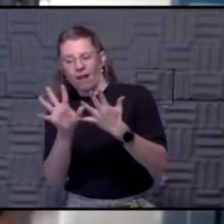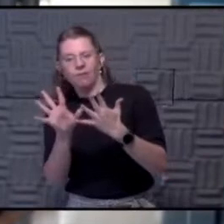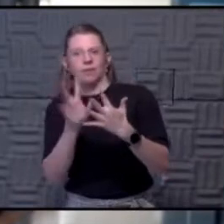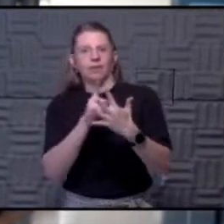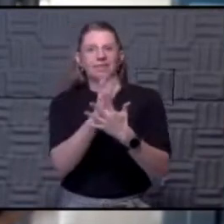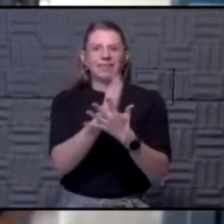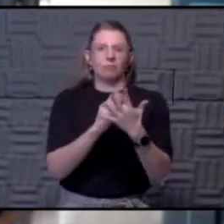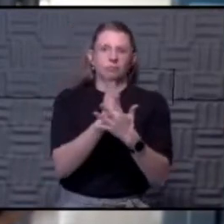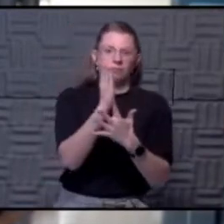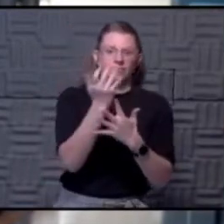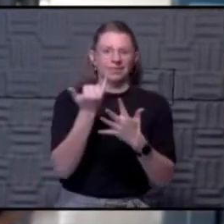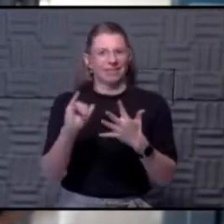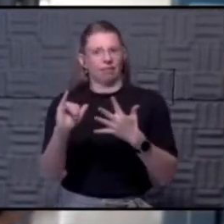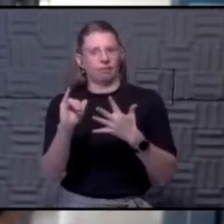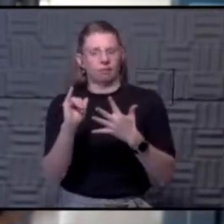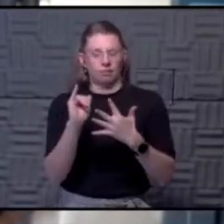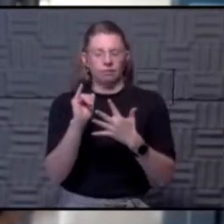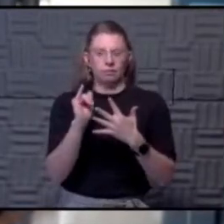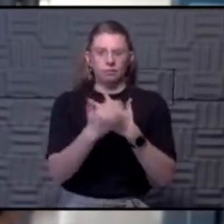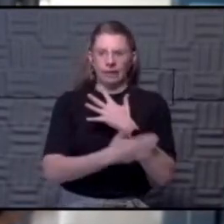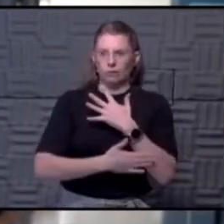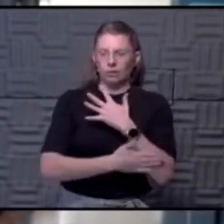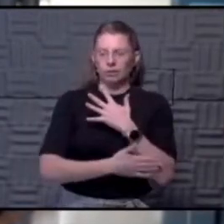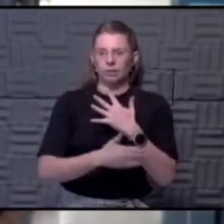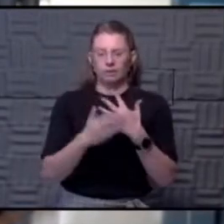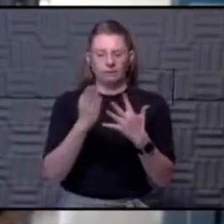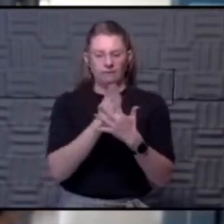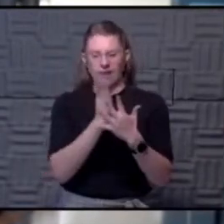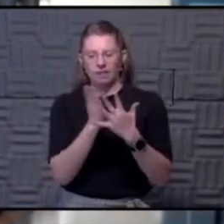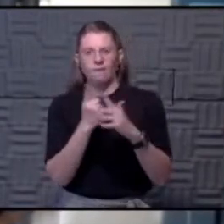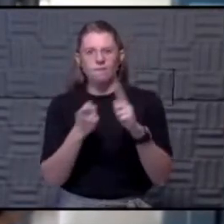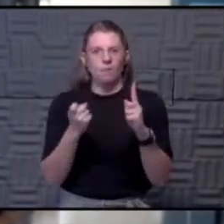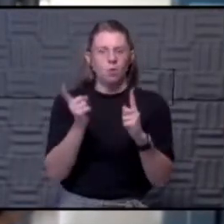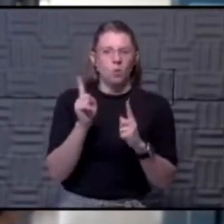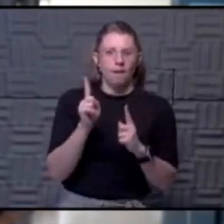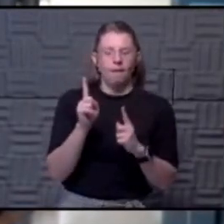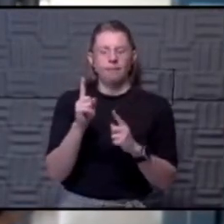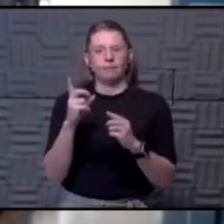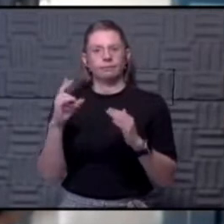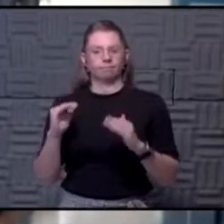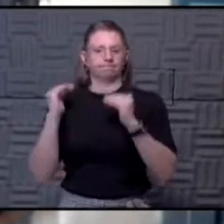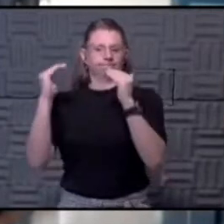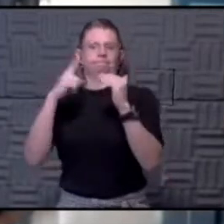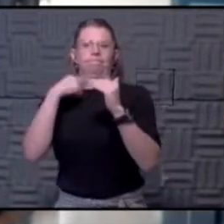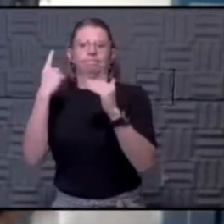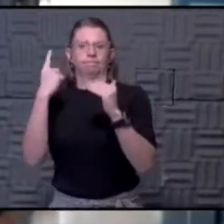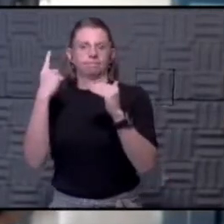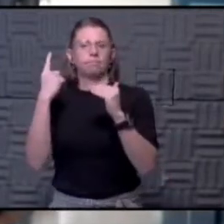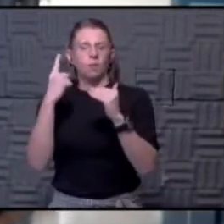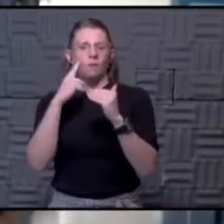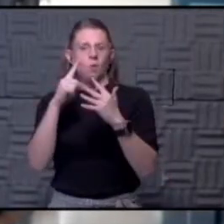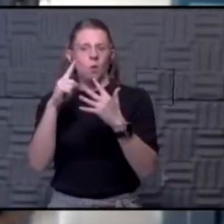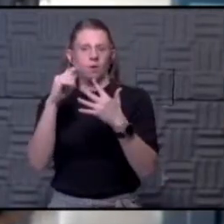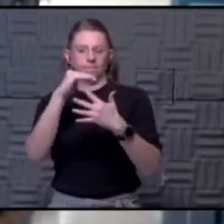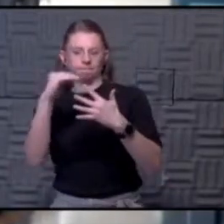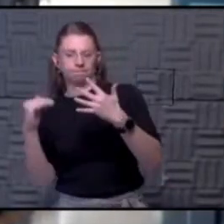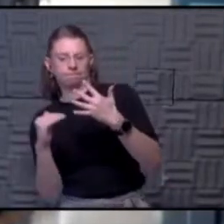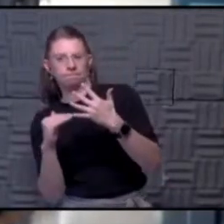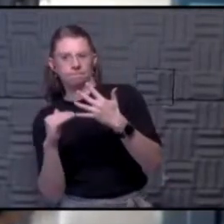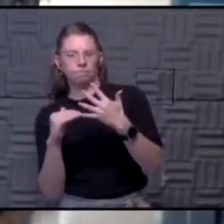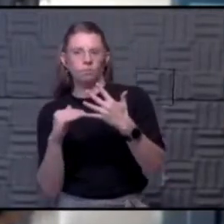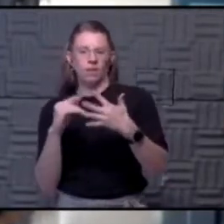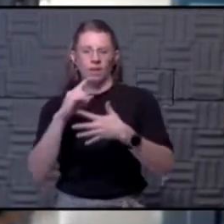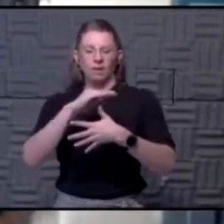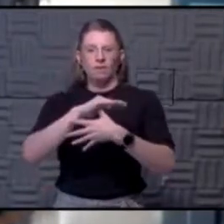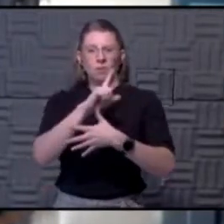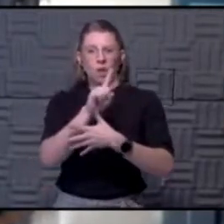phase 2. And when you think about it, where do these phases come from? They came from highest risk people are in the lowest phases. So phase 1 and 2 are